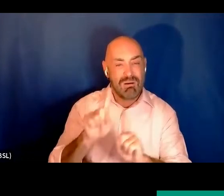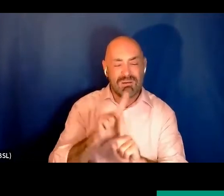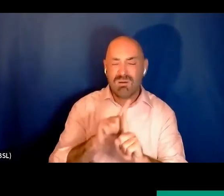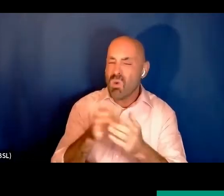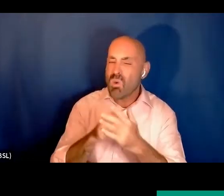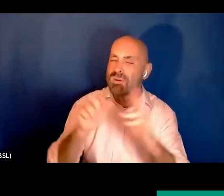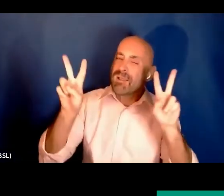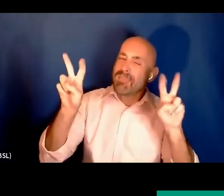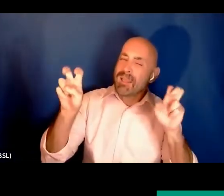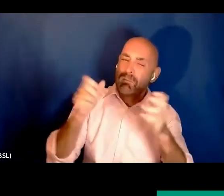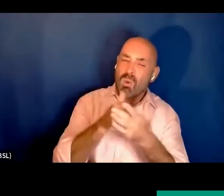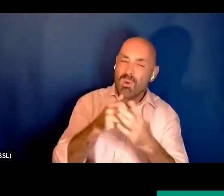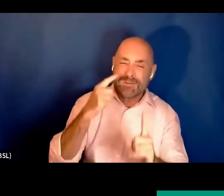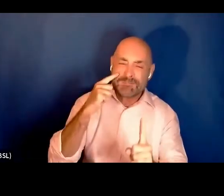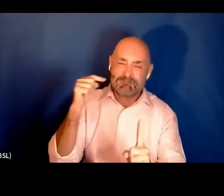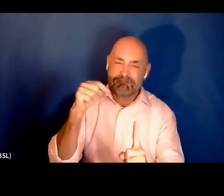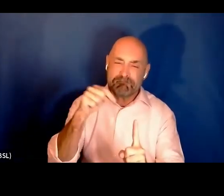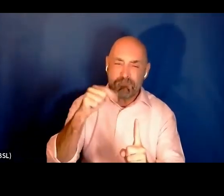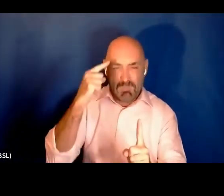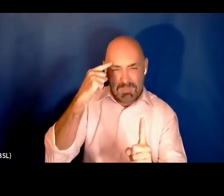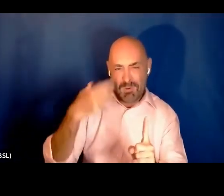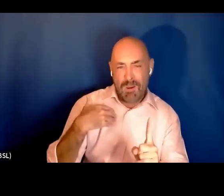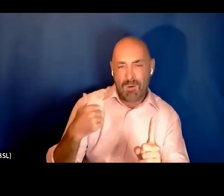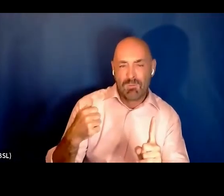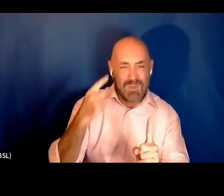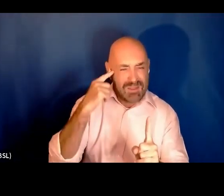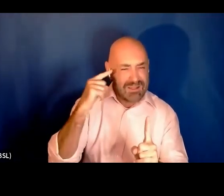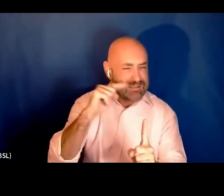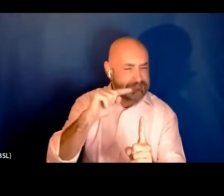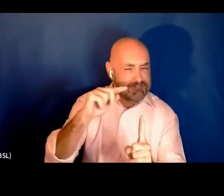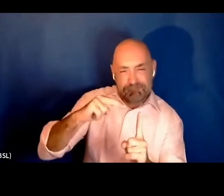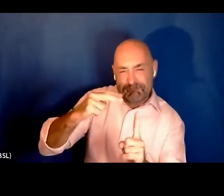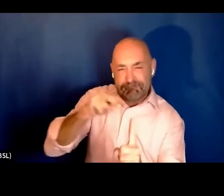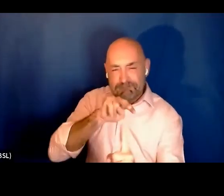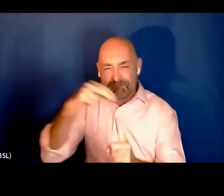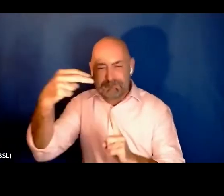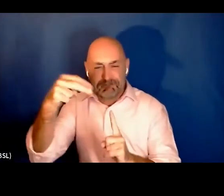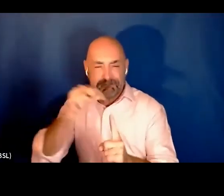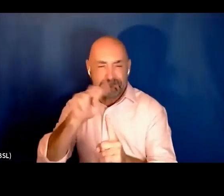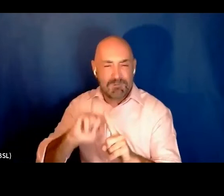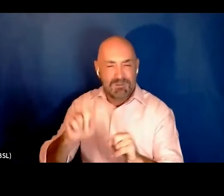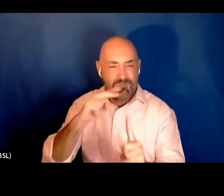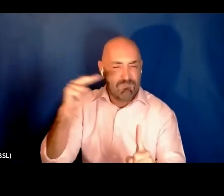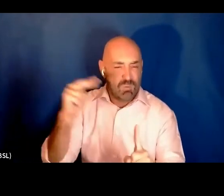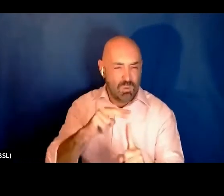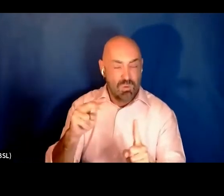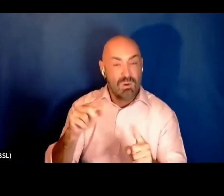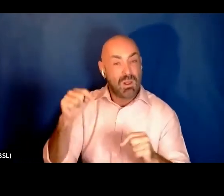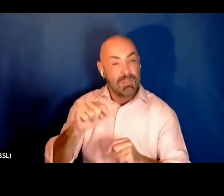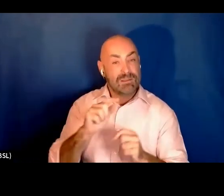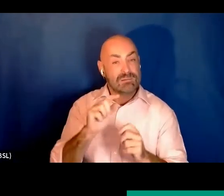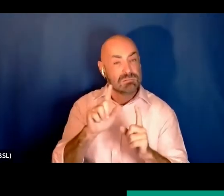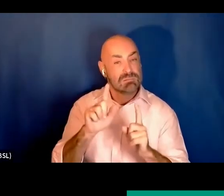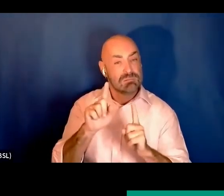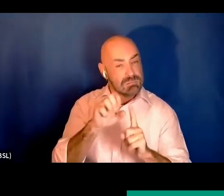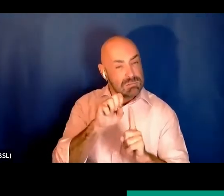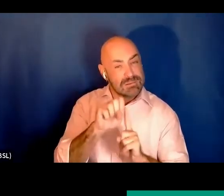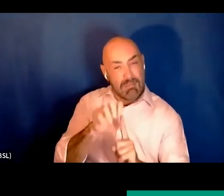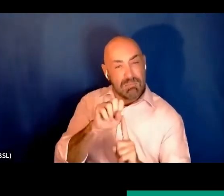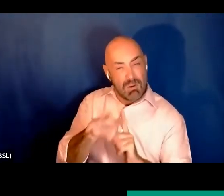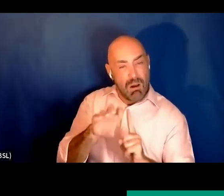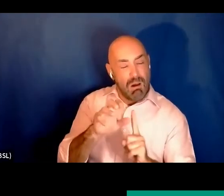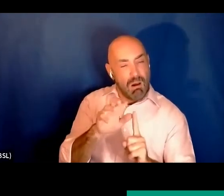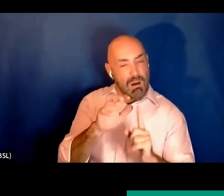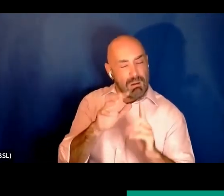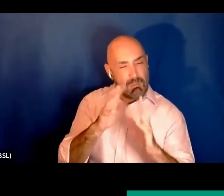thinking differently about mental health. The seminars provide a public space to explore and reflect